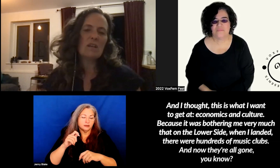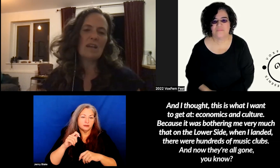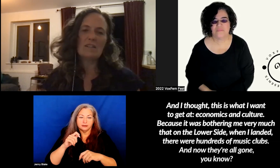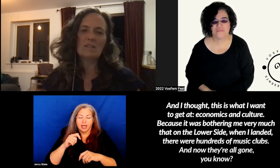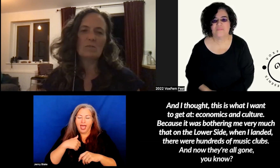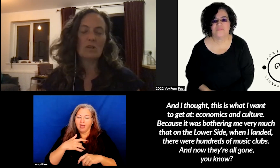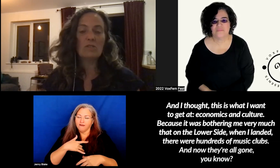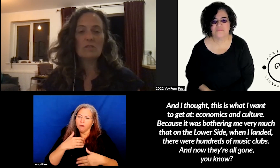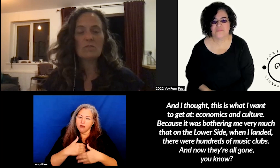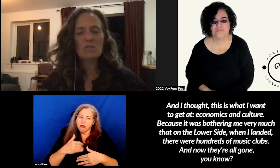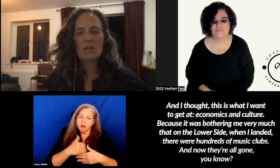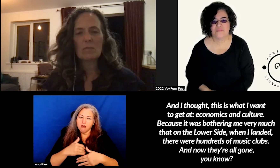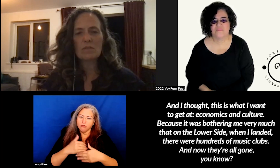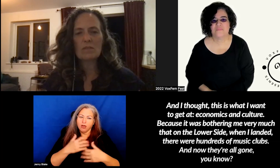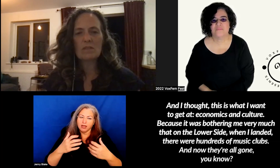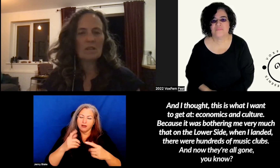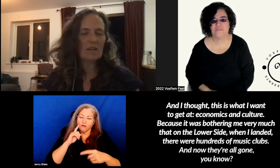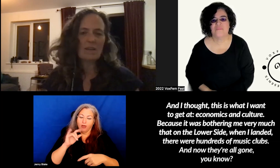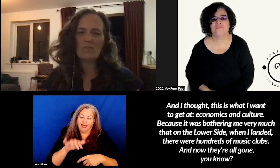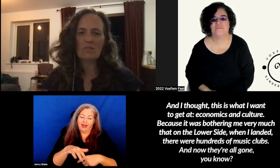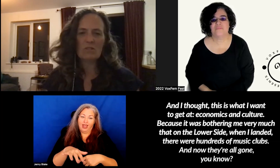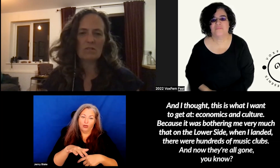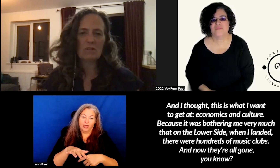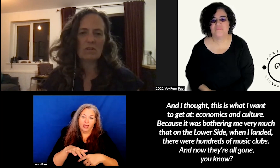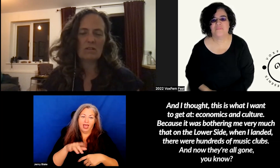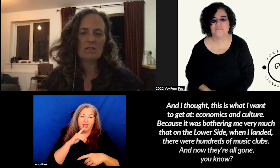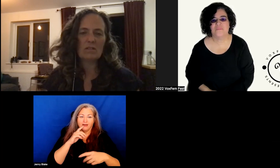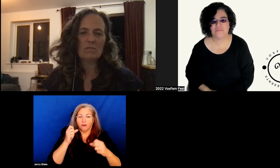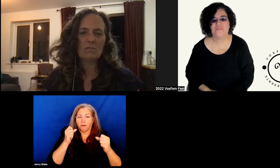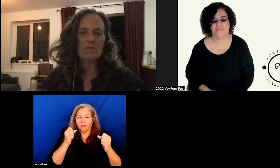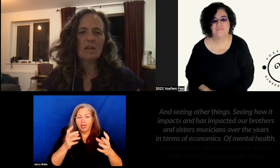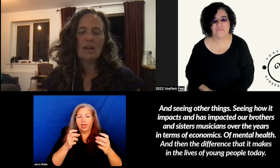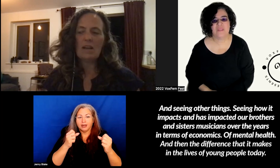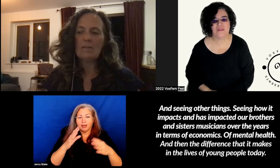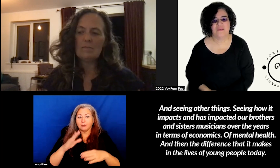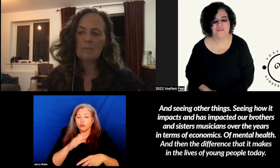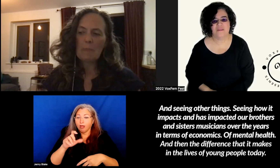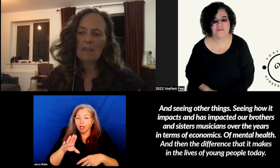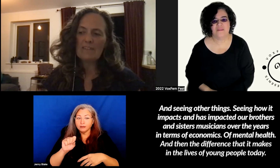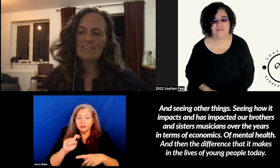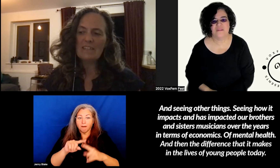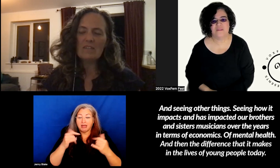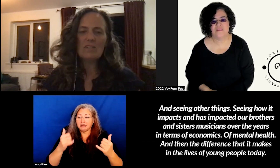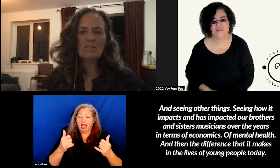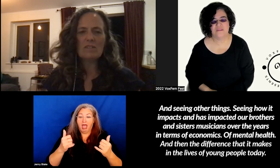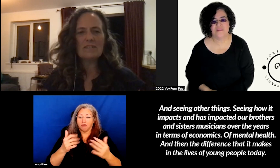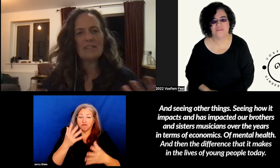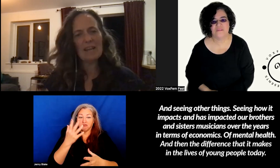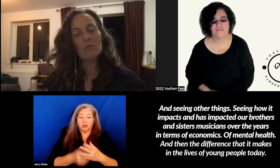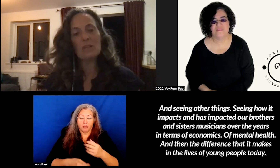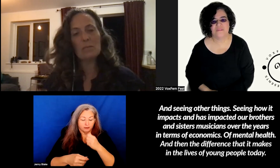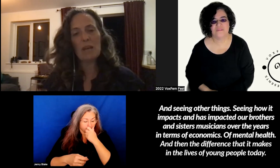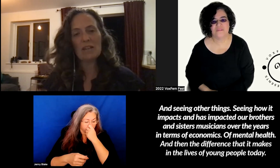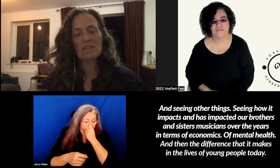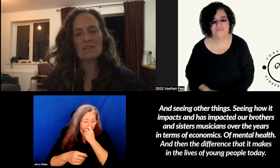Side, when I landed, there were hundreds of music clubs, and now they're all gone, you know? And seeing other things, seeing